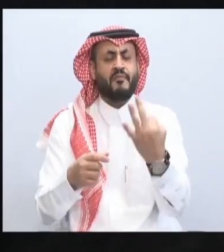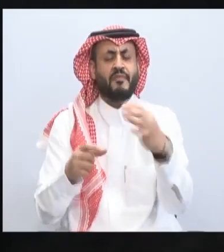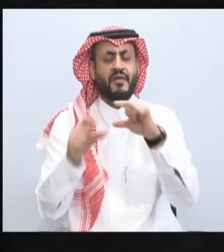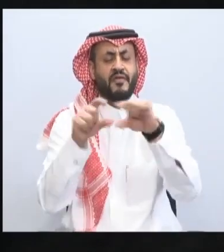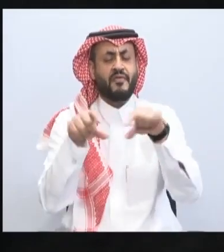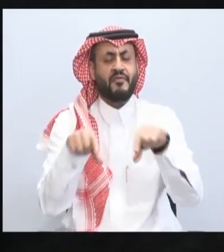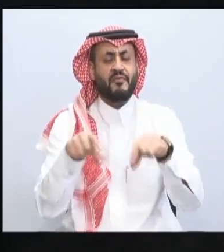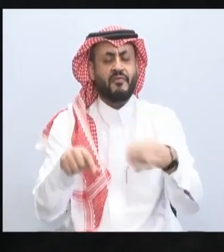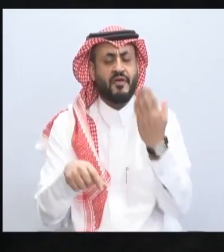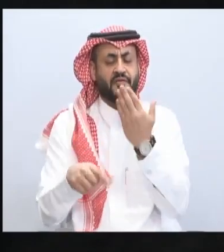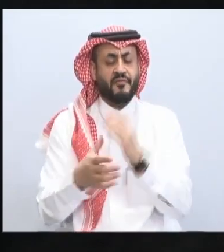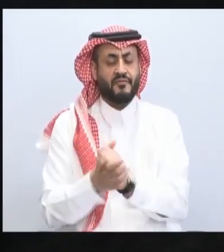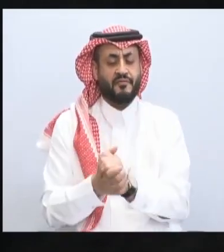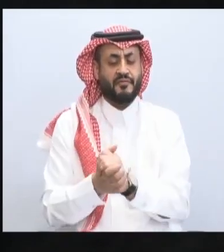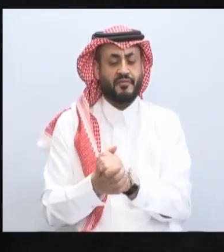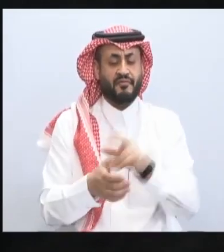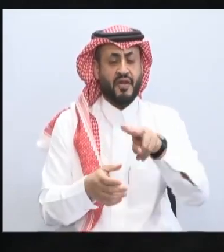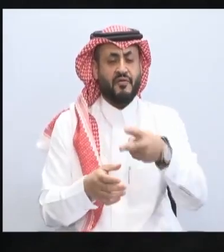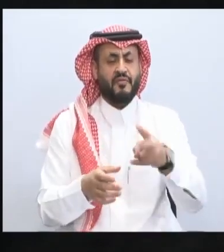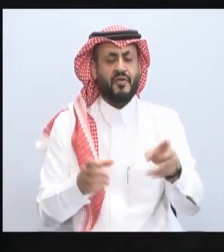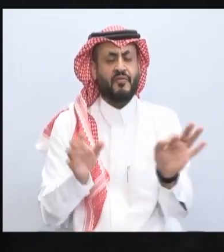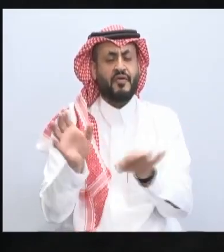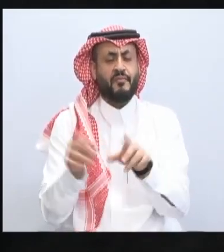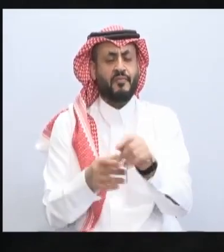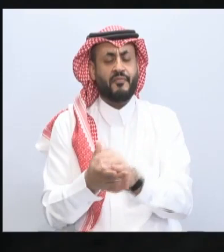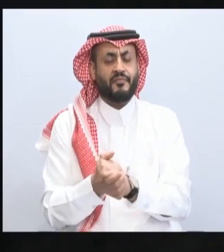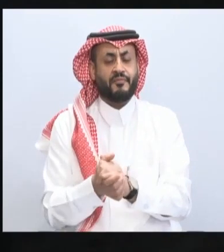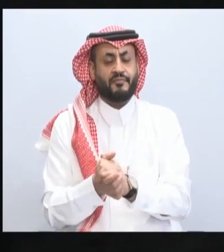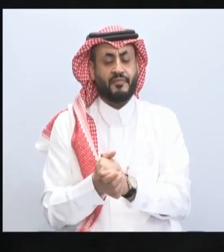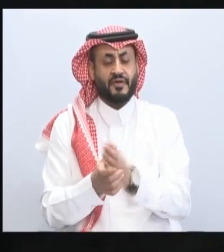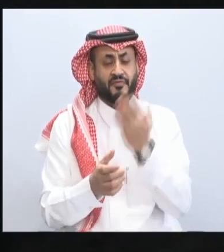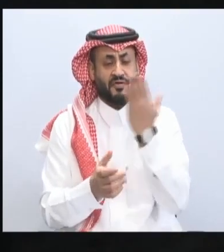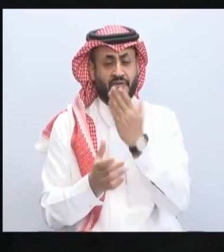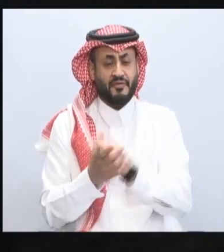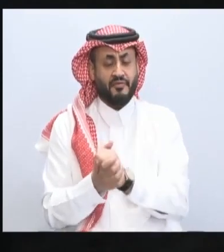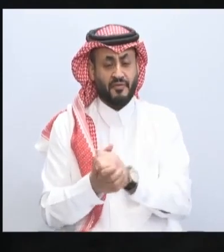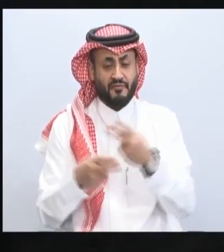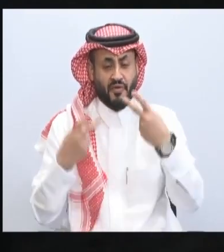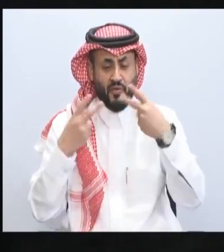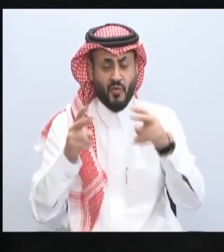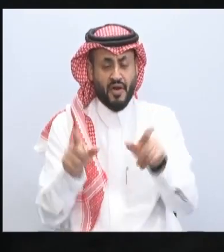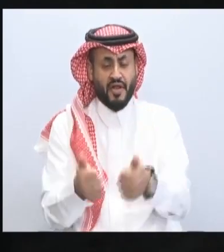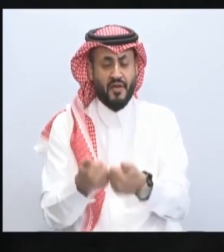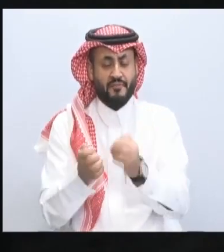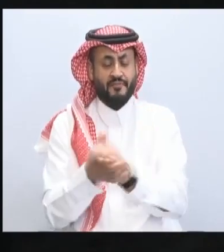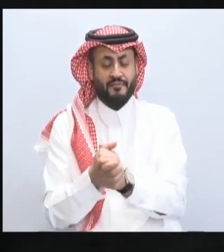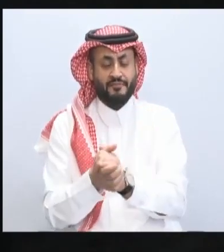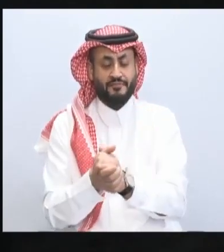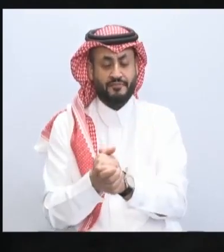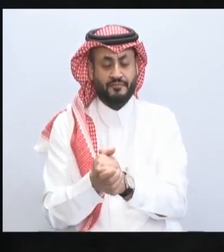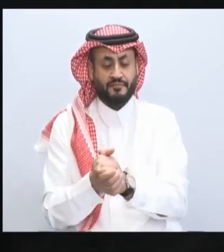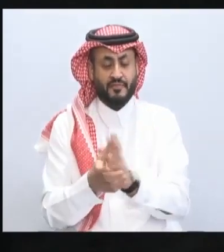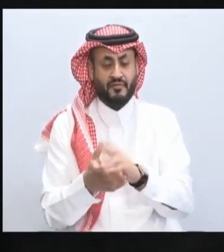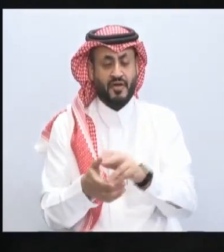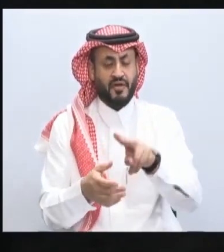each paragraph, there are types of or different information that we can just read or explore together. You can see that we have here